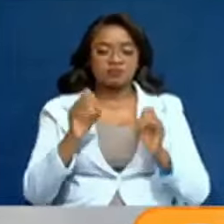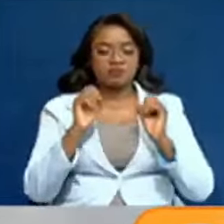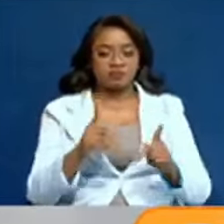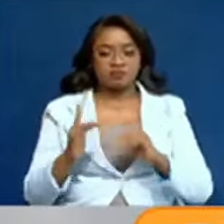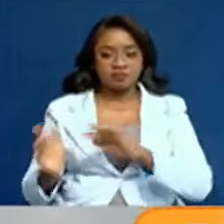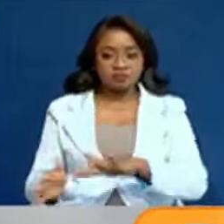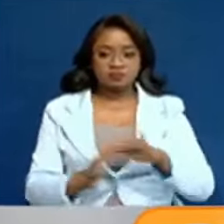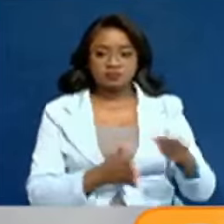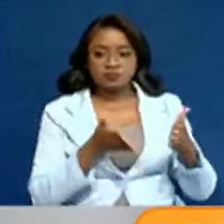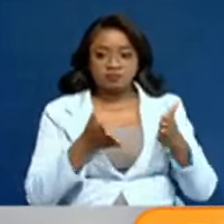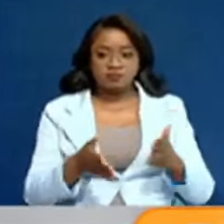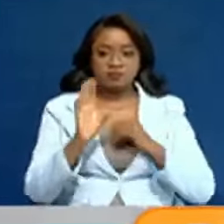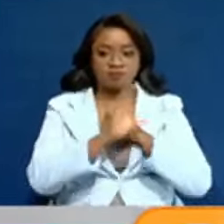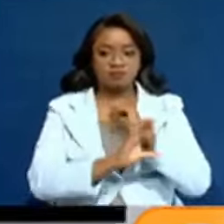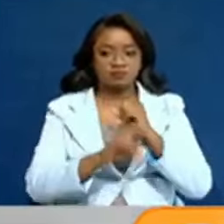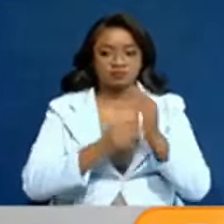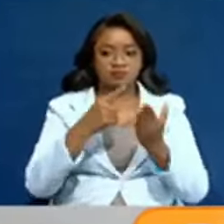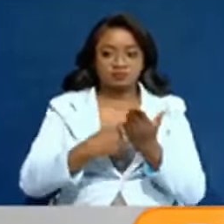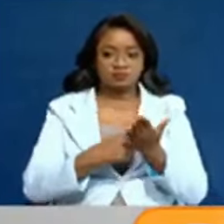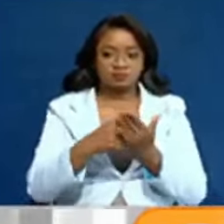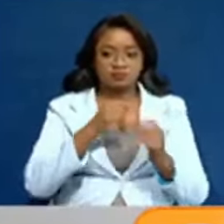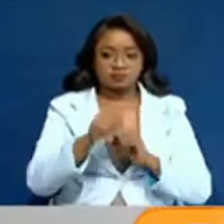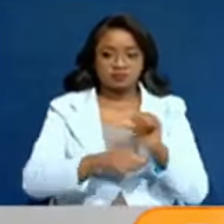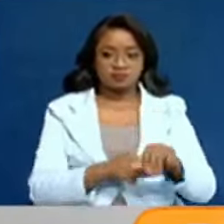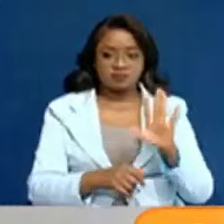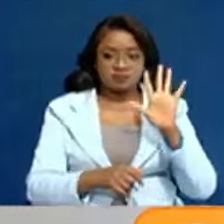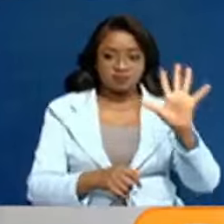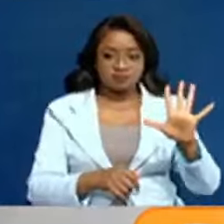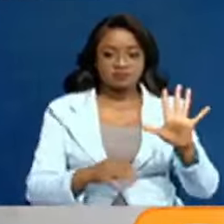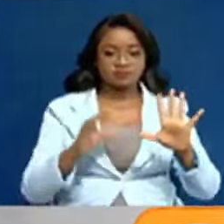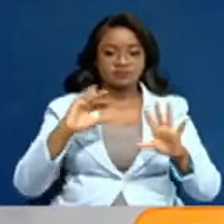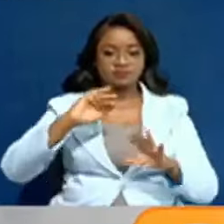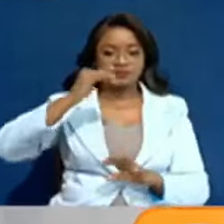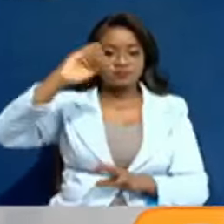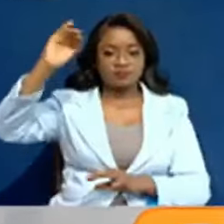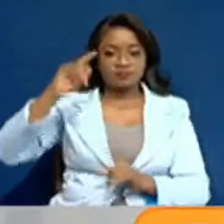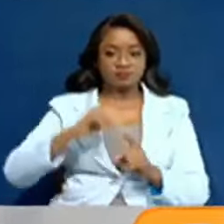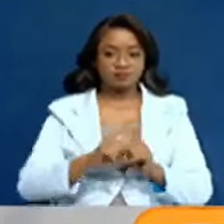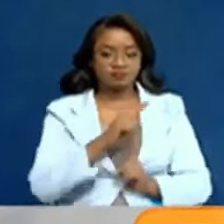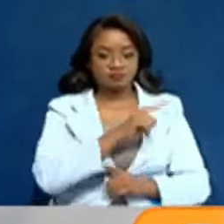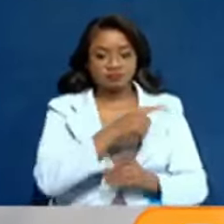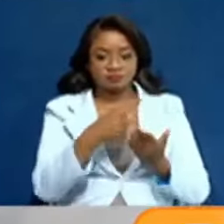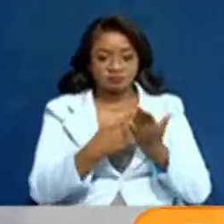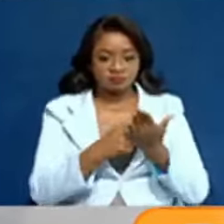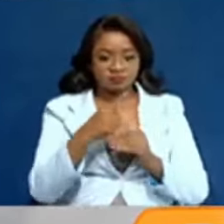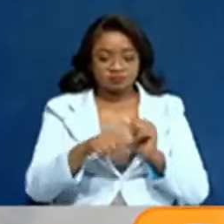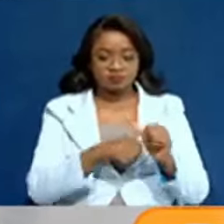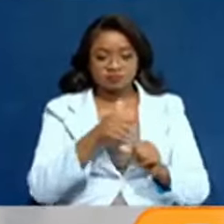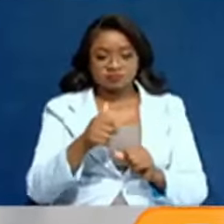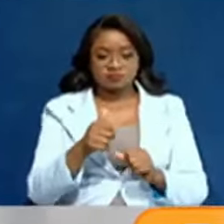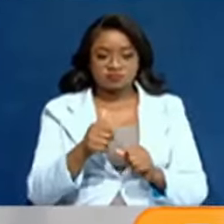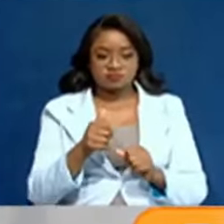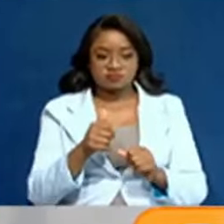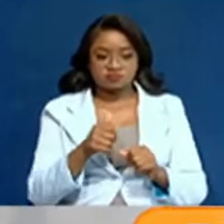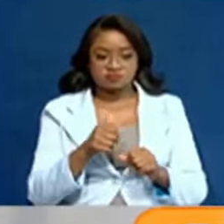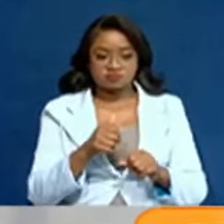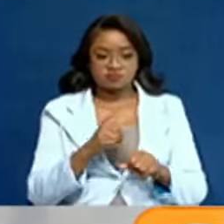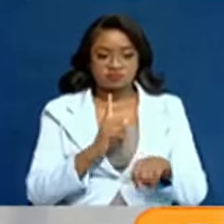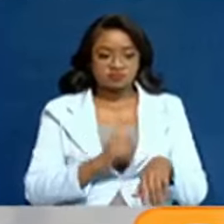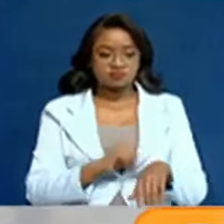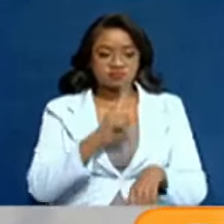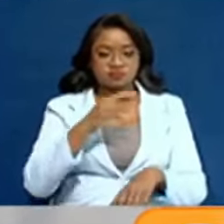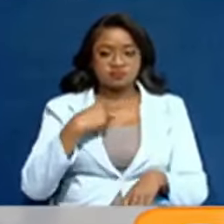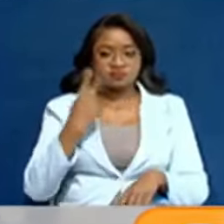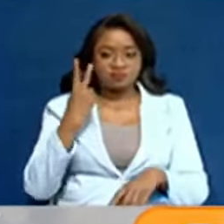now talking about five cities. Philip, you had gotten to the point of saying that when you look at